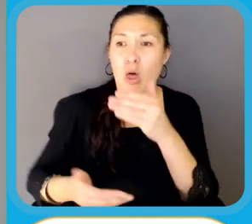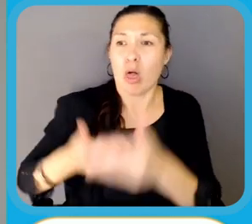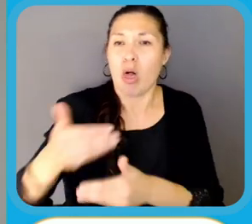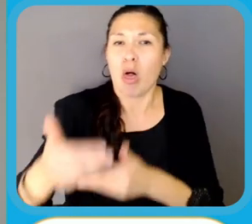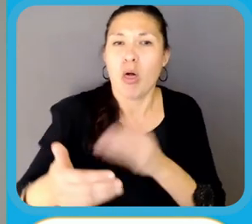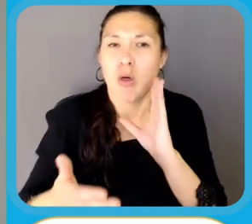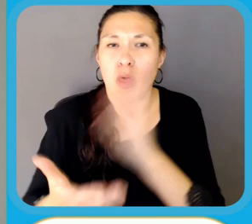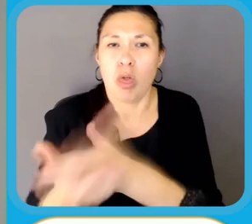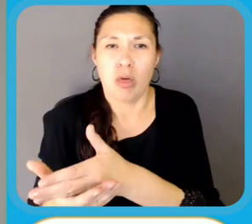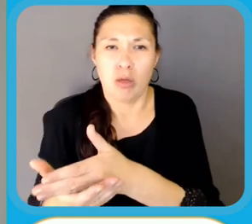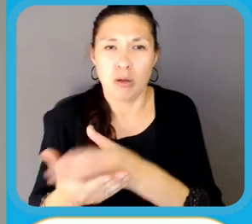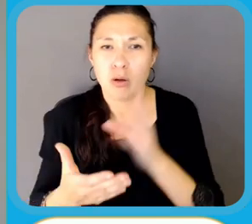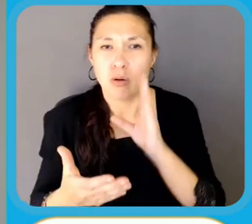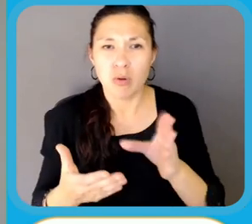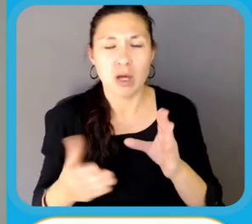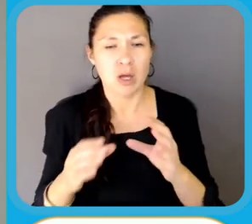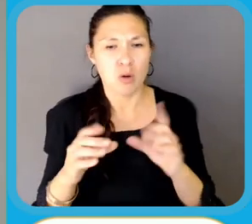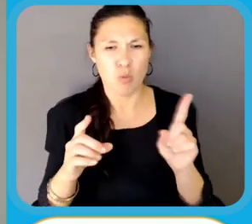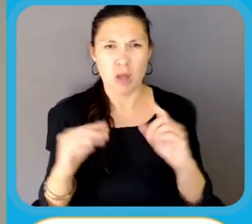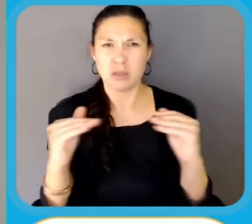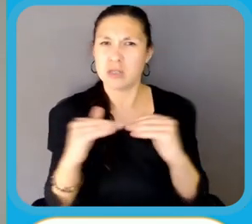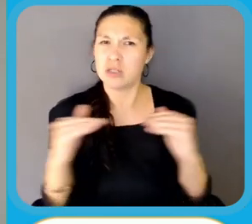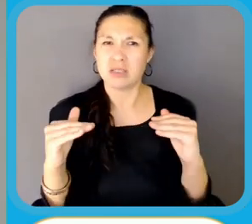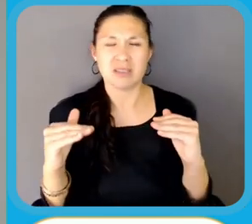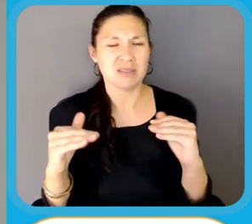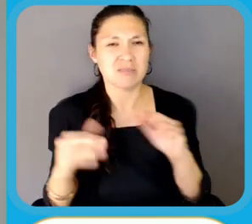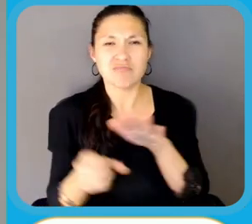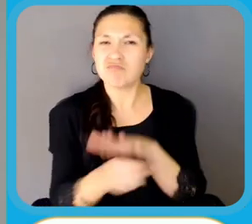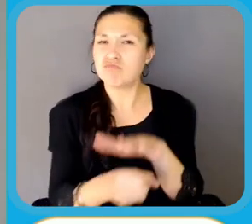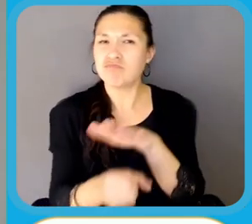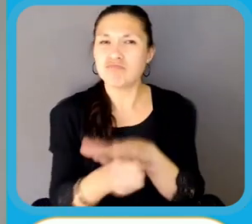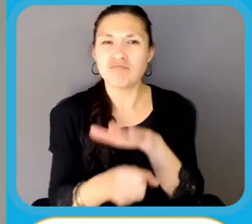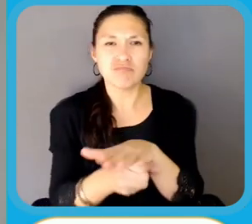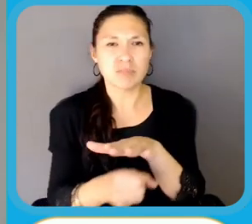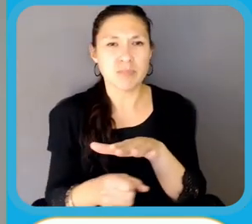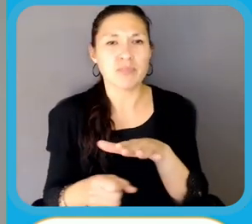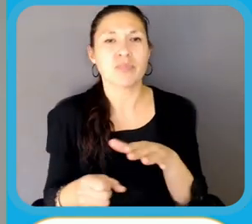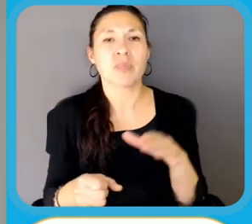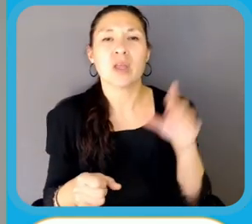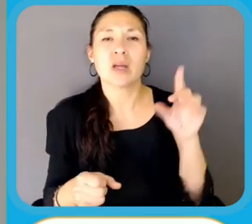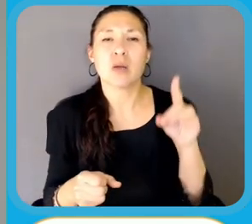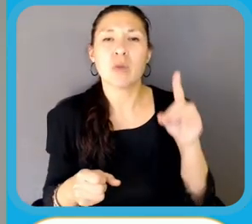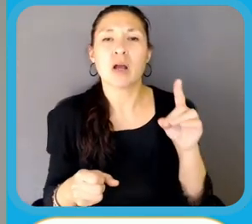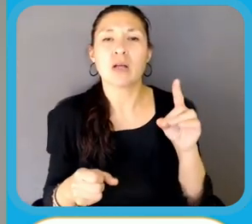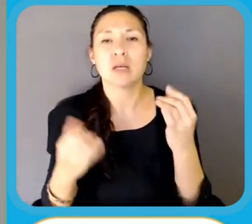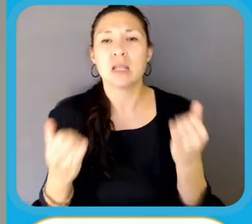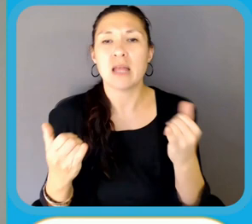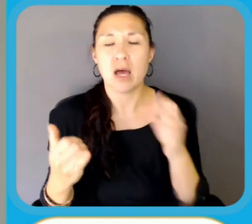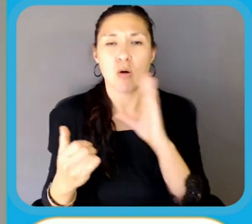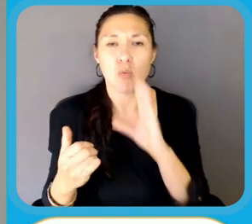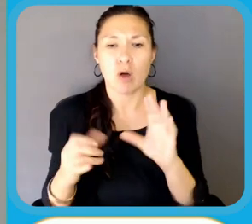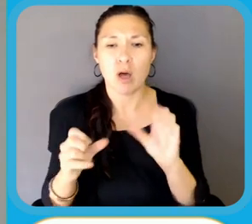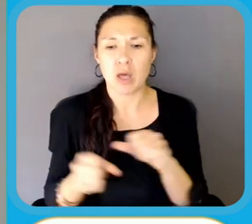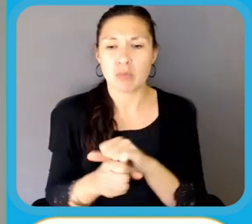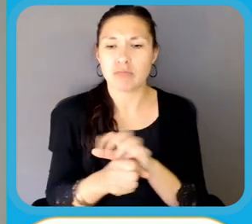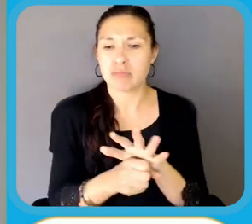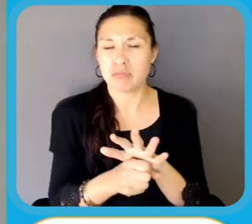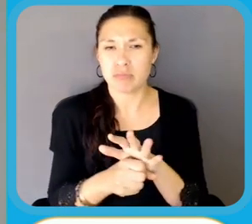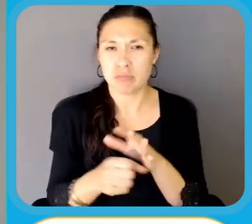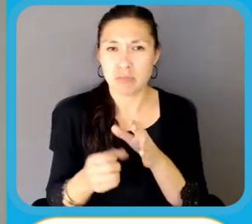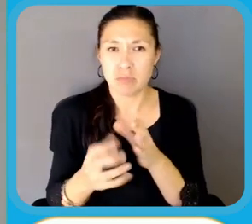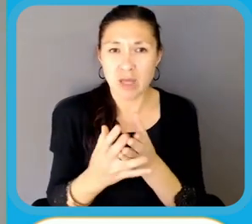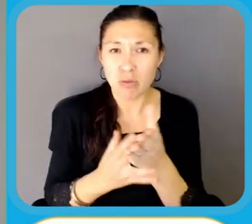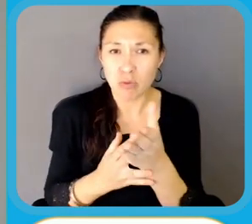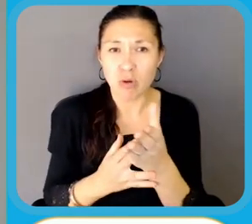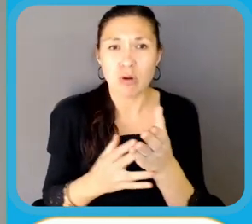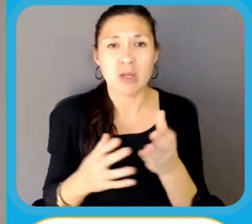justice. Enough is enough. Democrats, I believe we're going to get through this pandemic by taking the